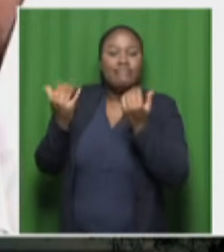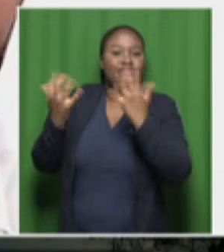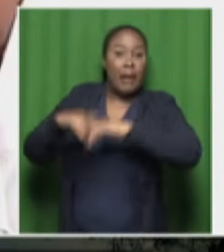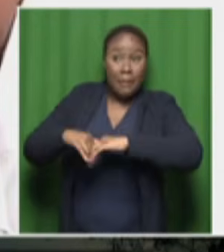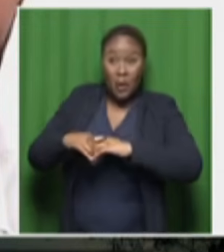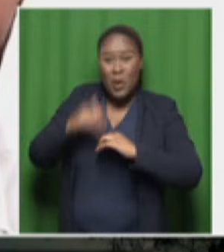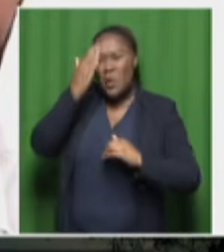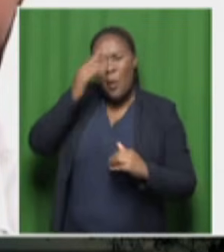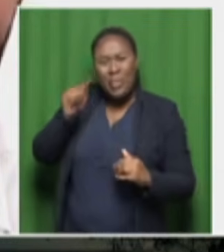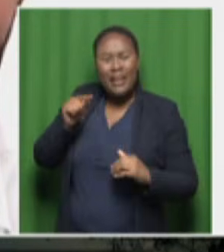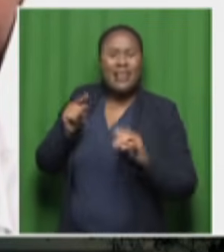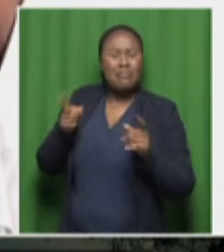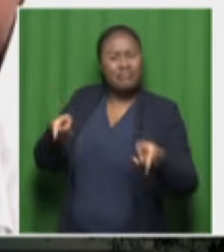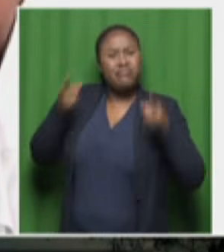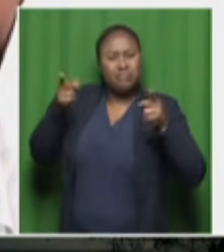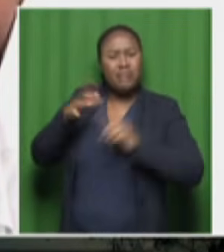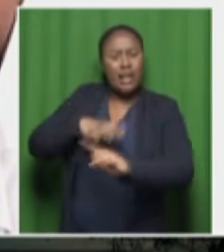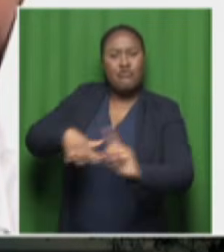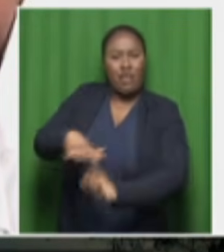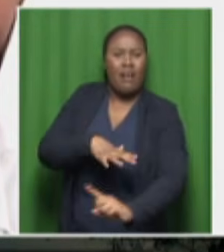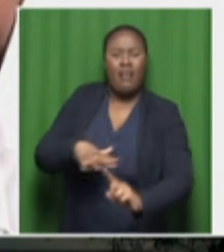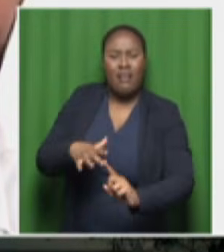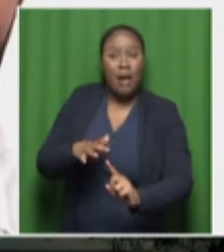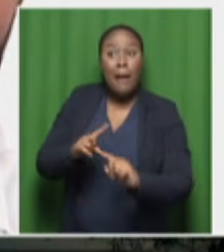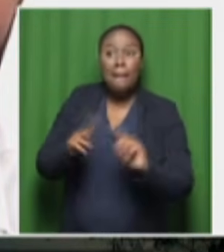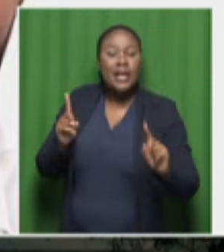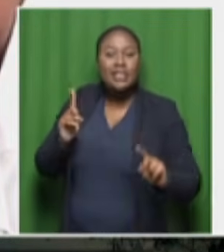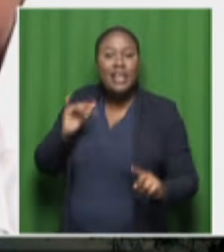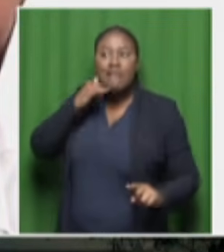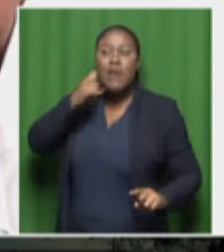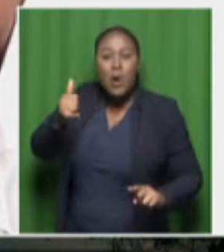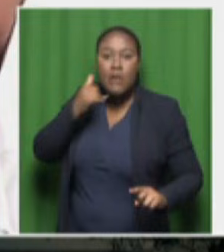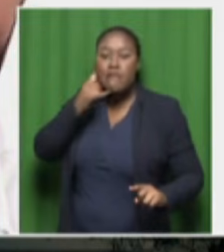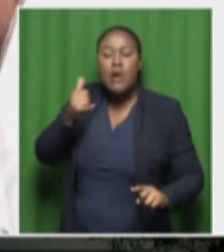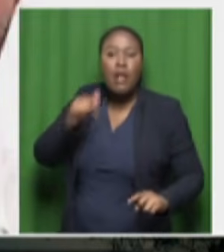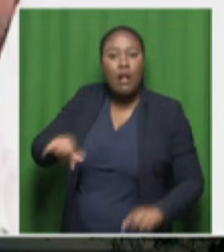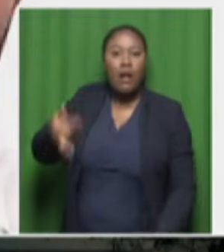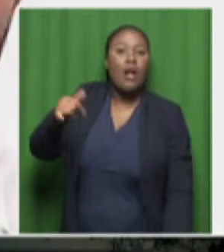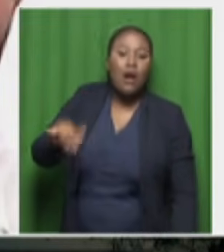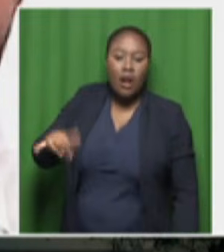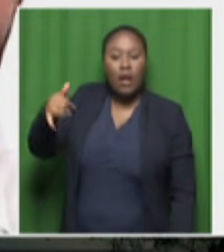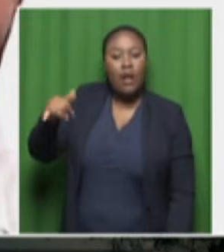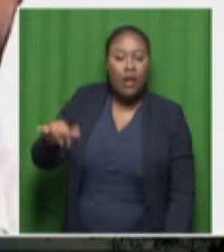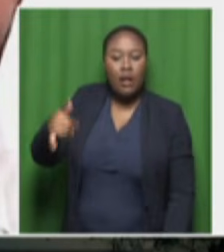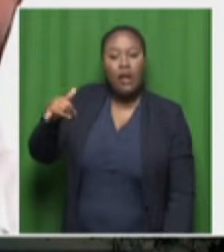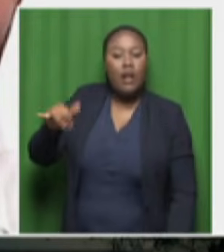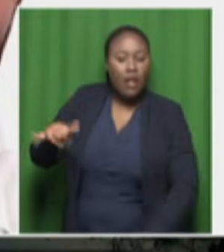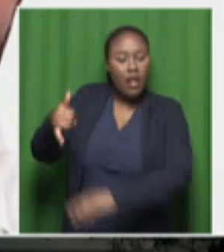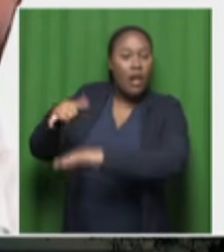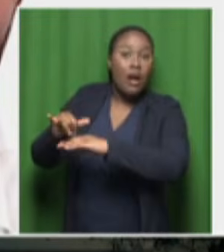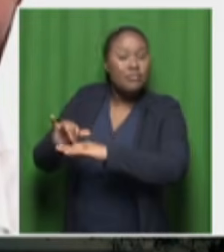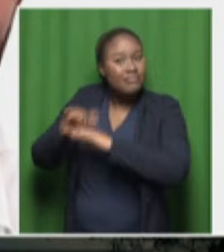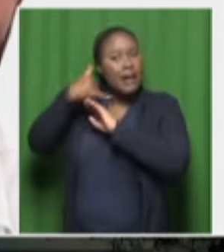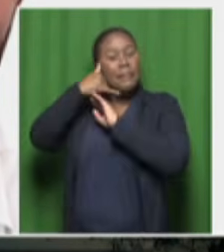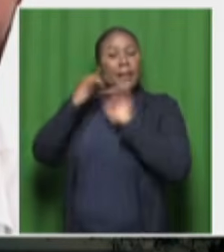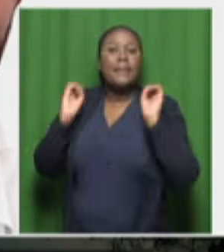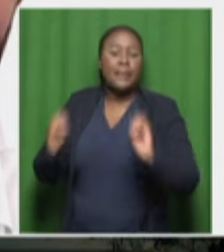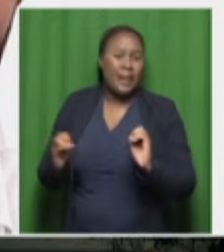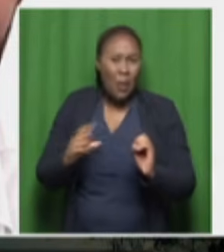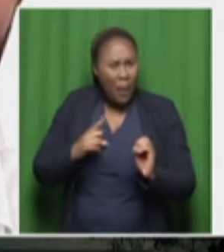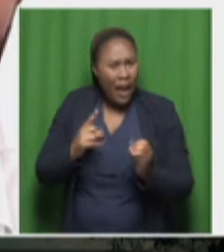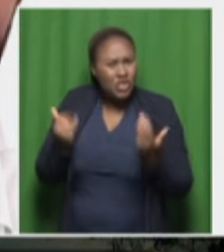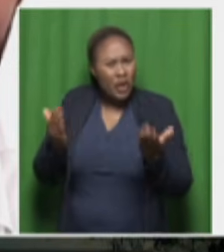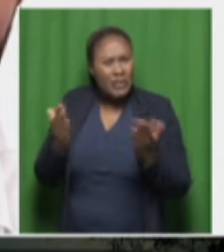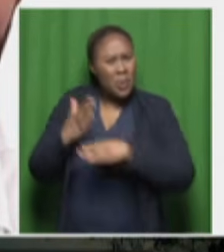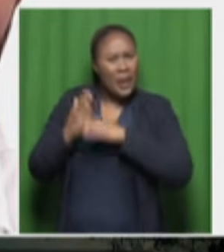life is at risk every minute of the day. Is that right, Mr. Allen? Why isn't that service operational?